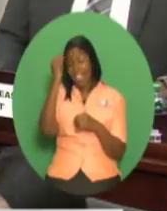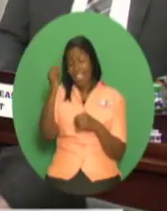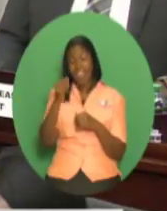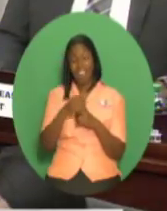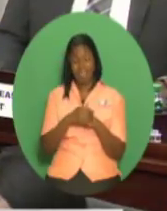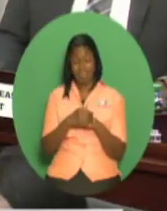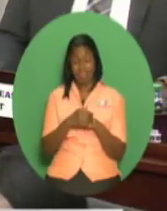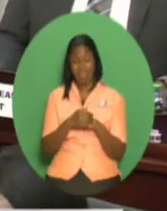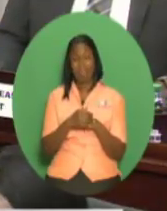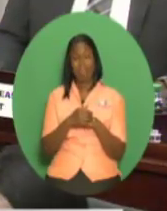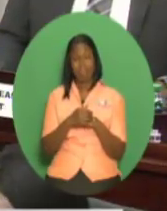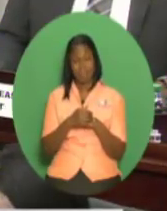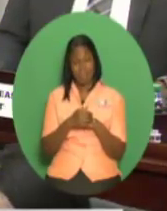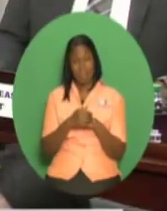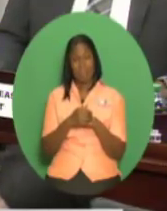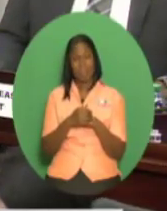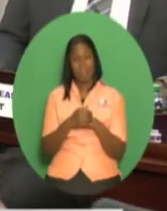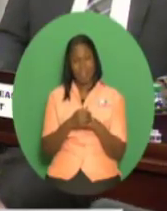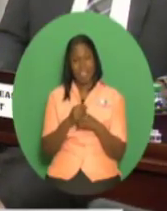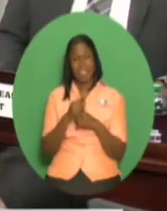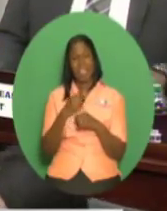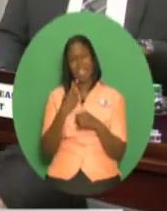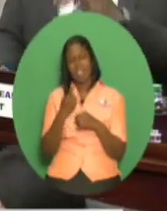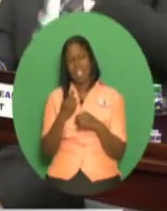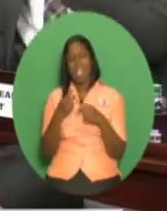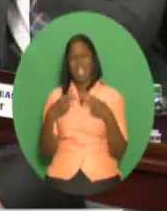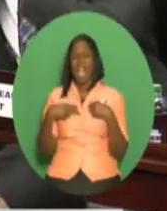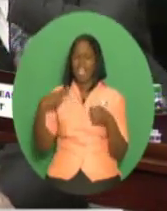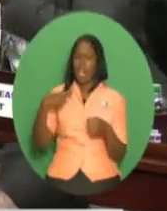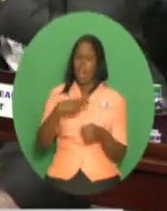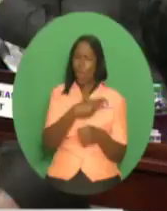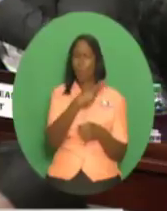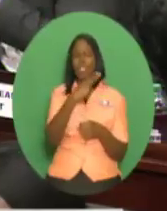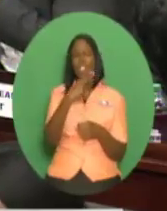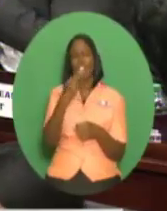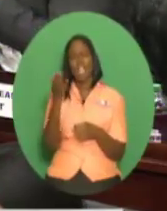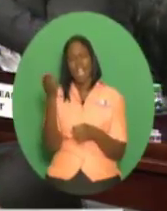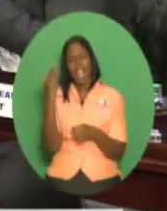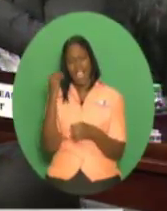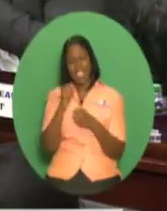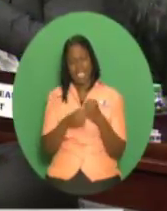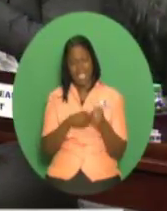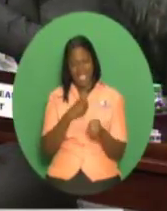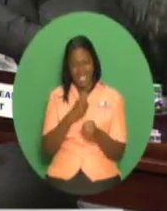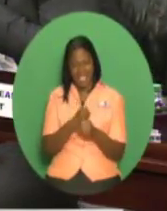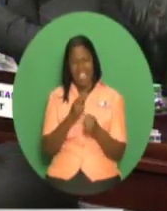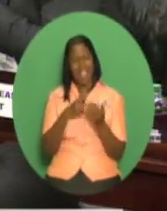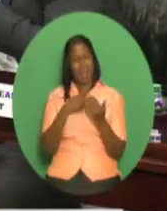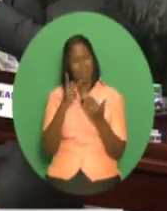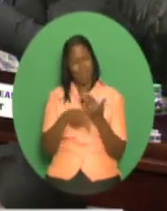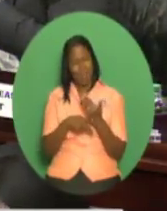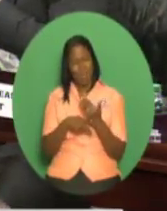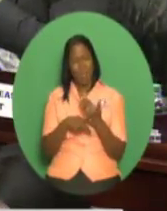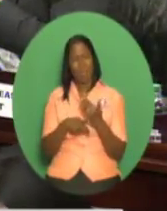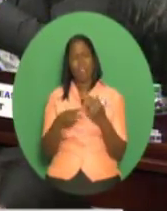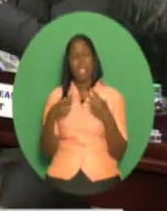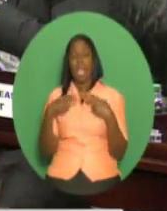we have had a formal opening, a formal launch of this program last year. We have had a school